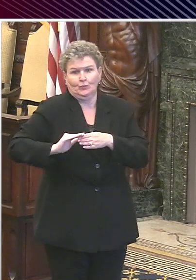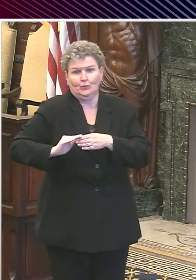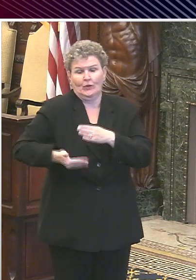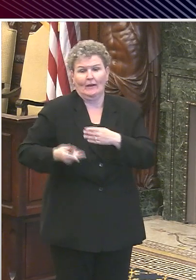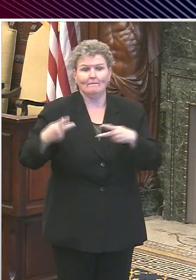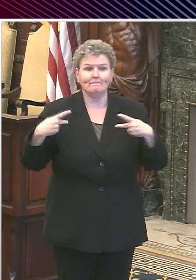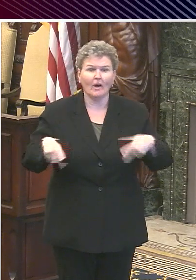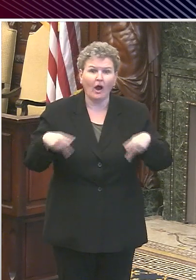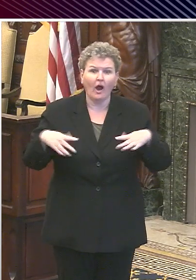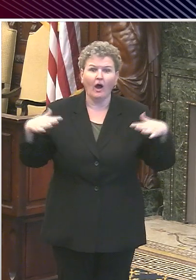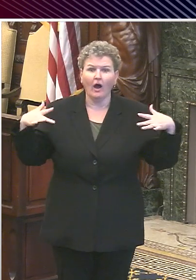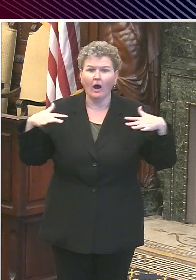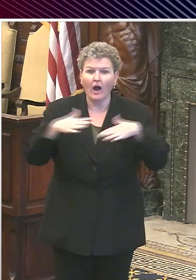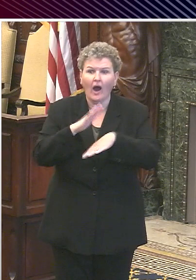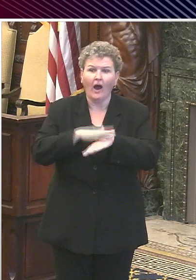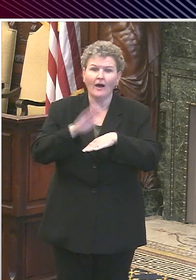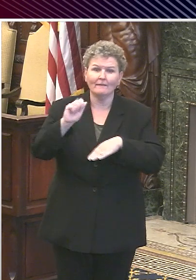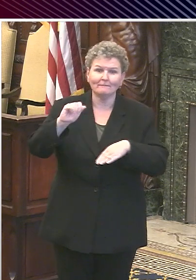of restaurants.